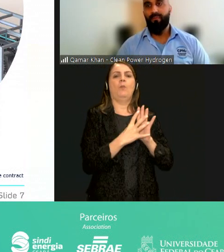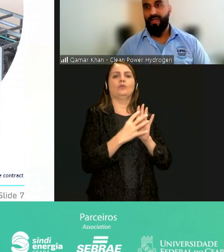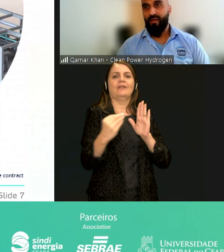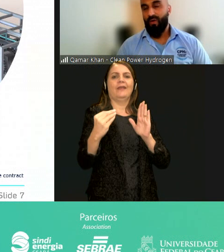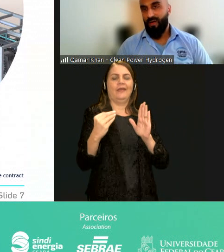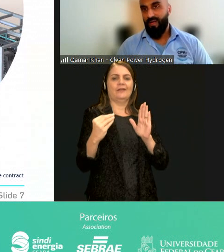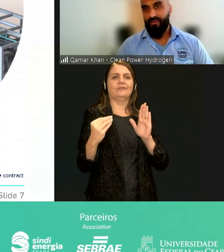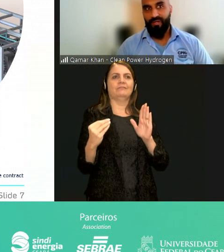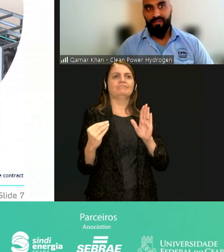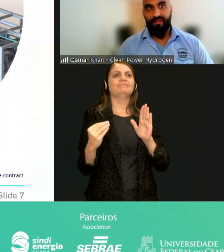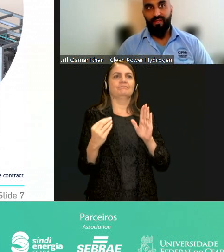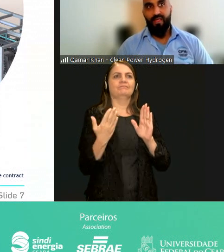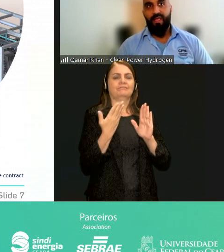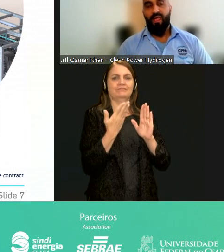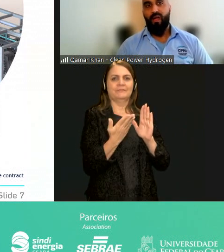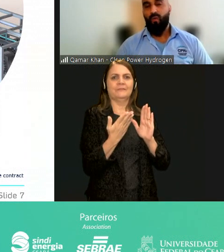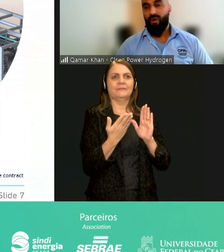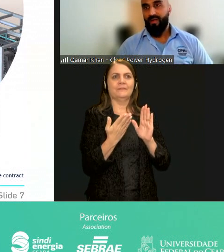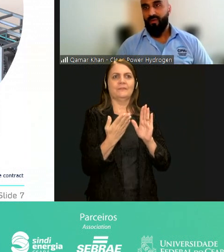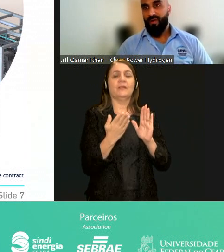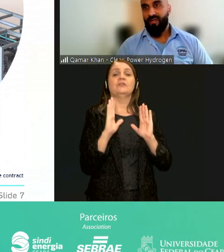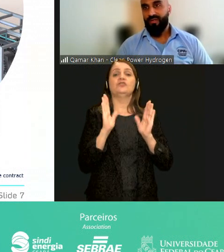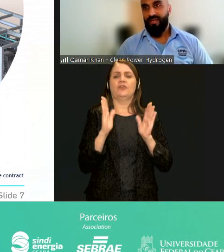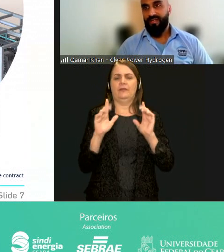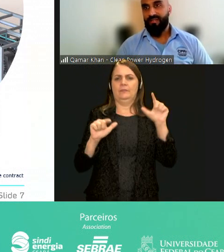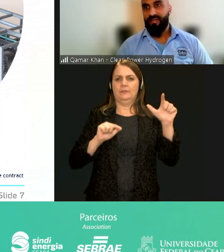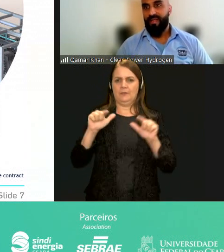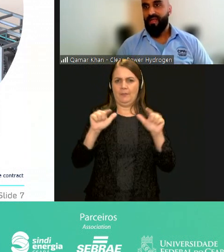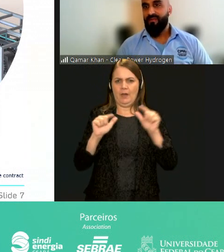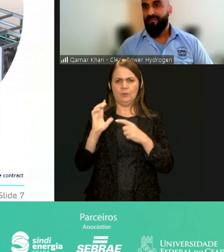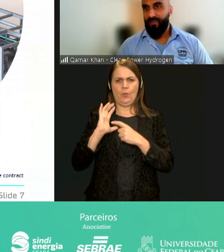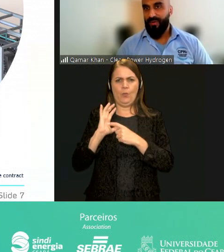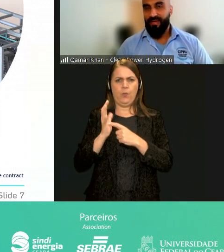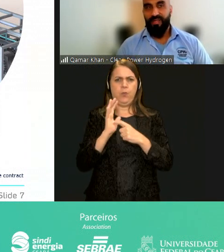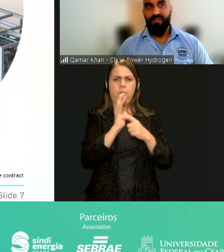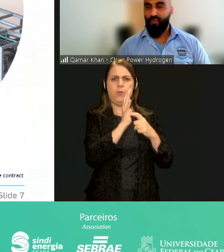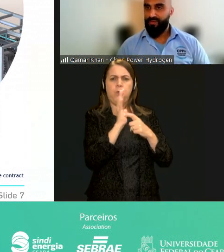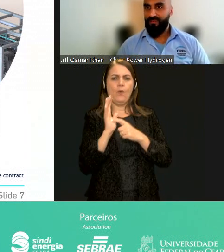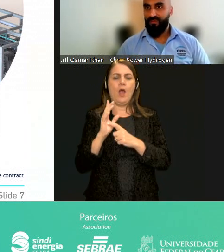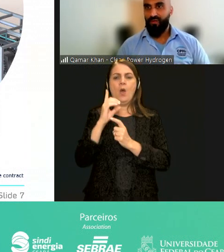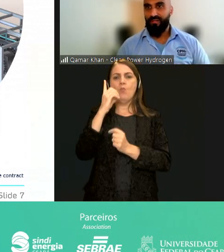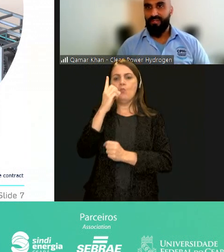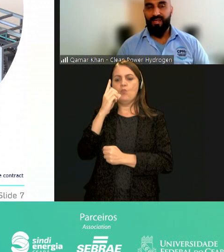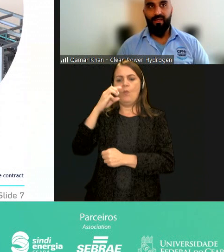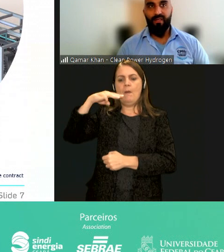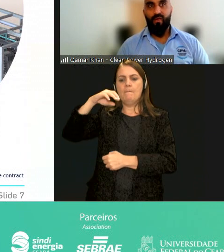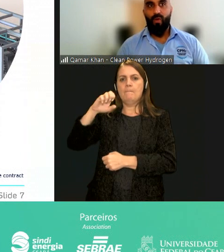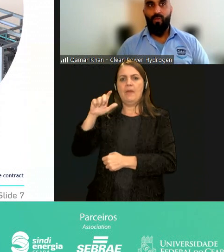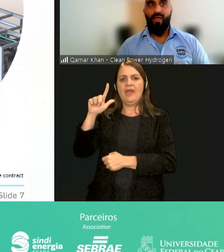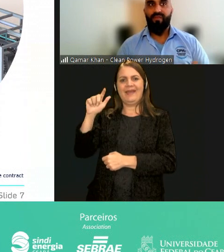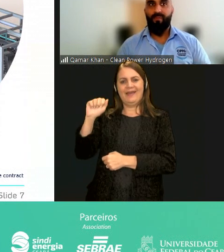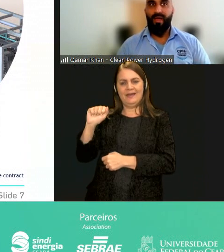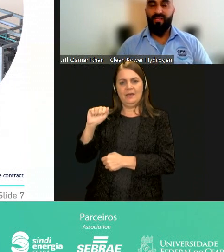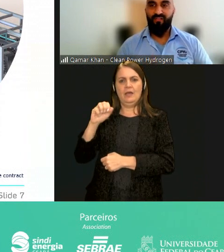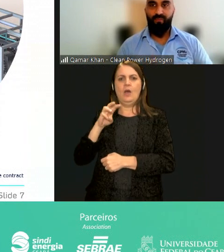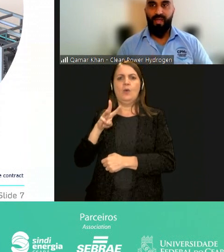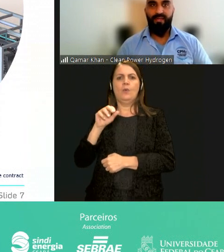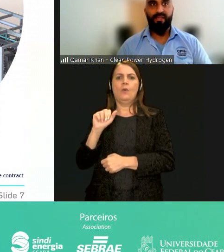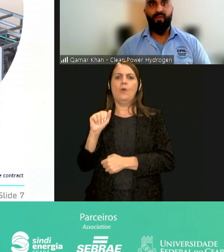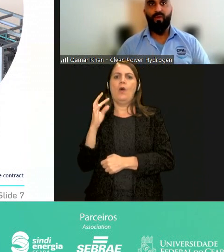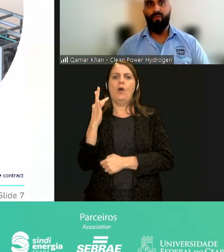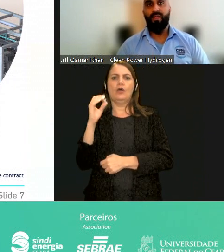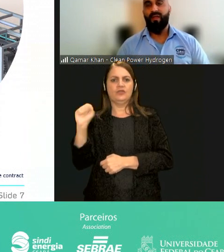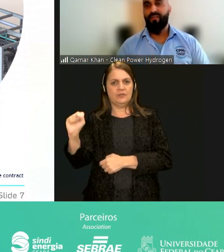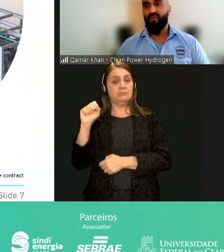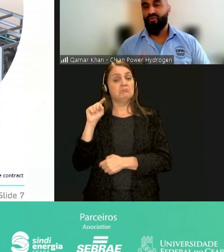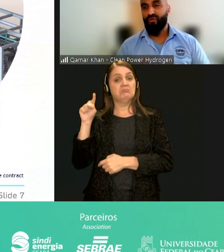1 megawatt electrolyzer. A 1 megawatt electrolyzer footprint is 40-foot container where we have the balance of plant and